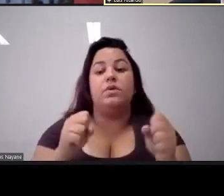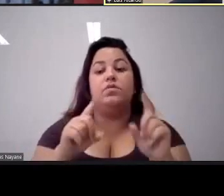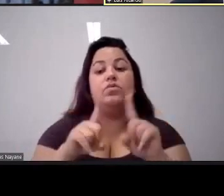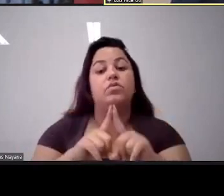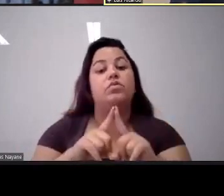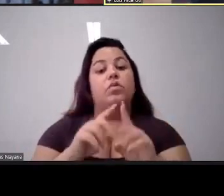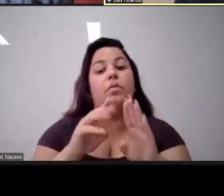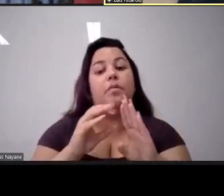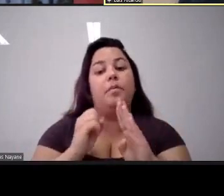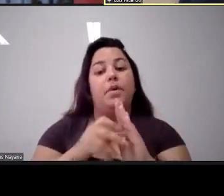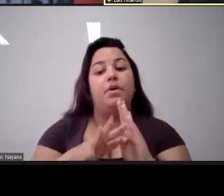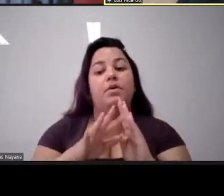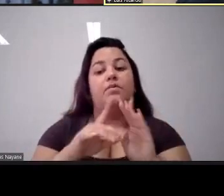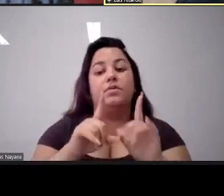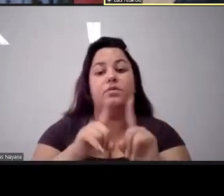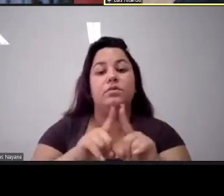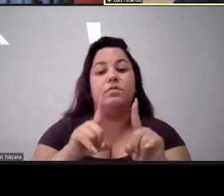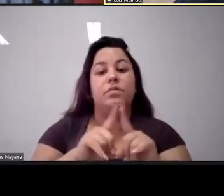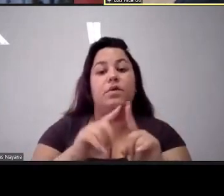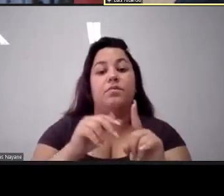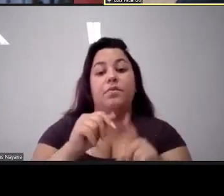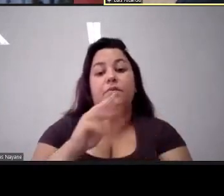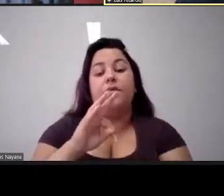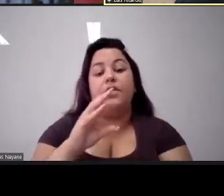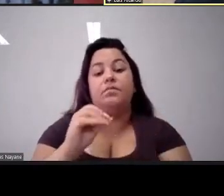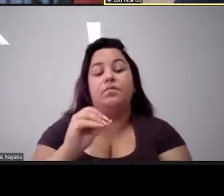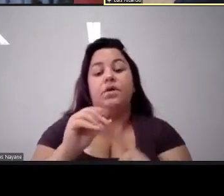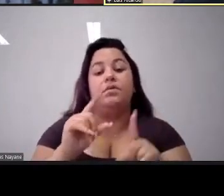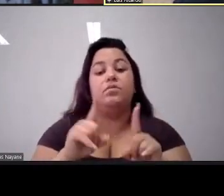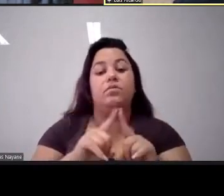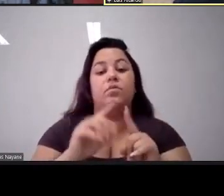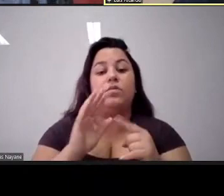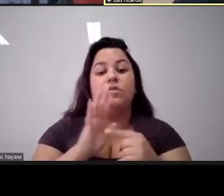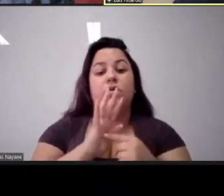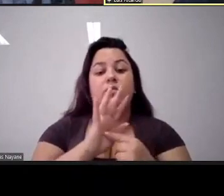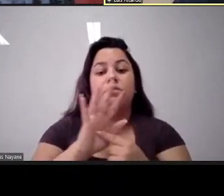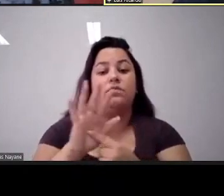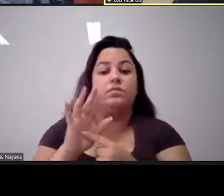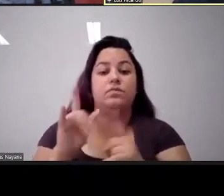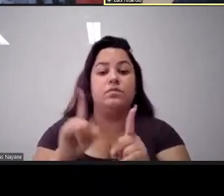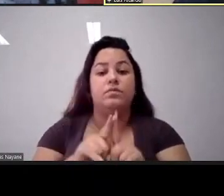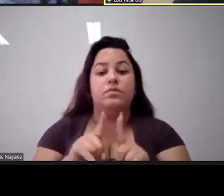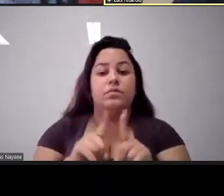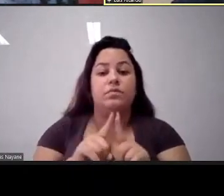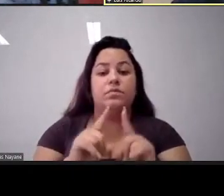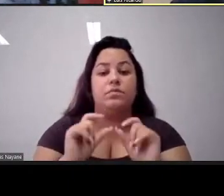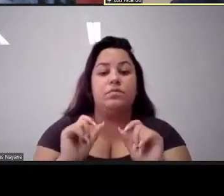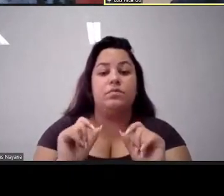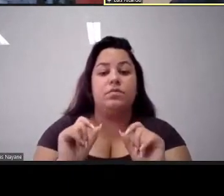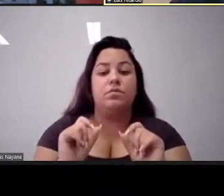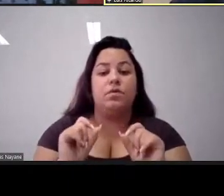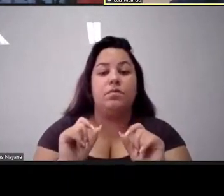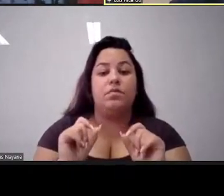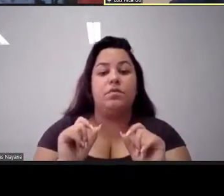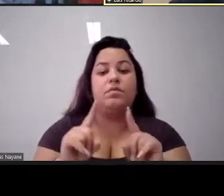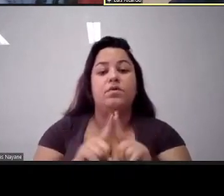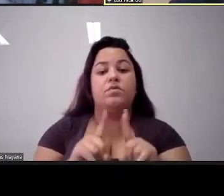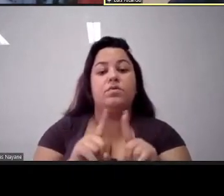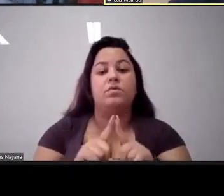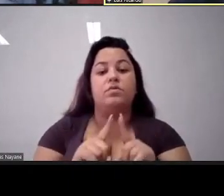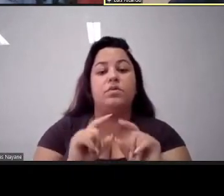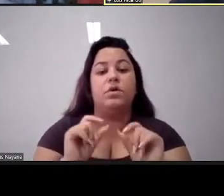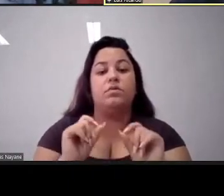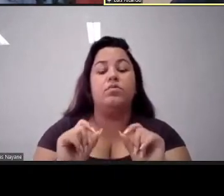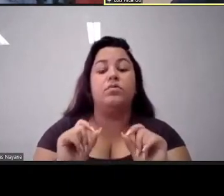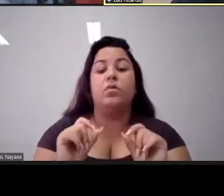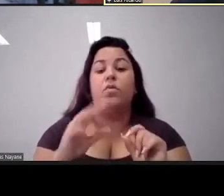fitting in this pattern. And other by José Roberto as